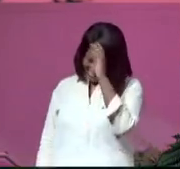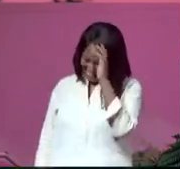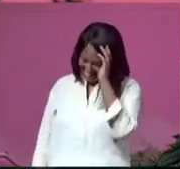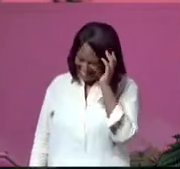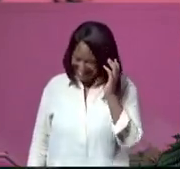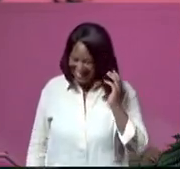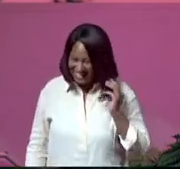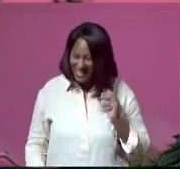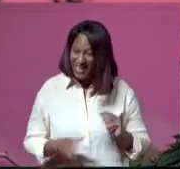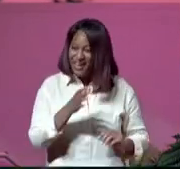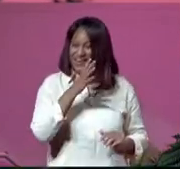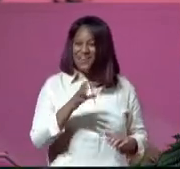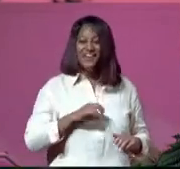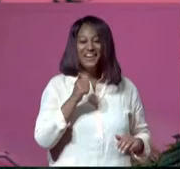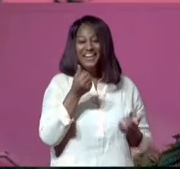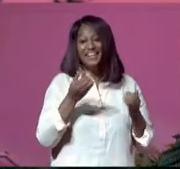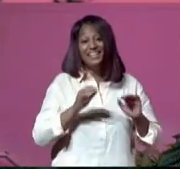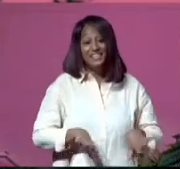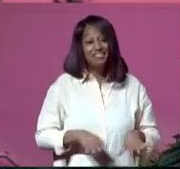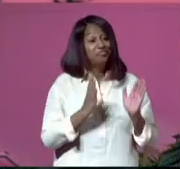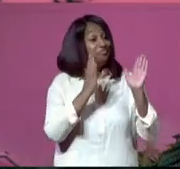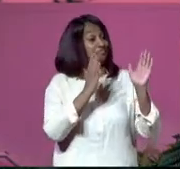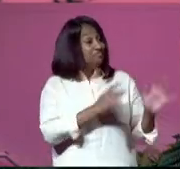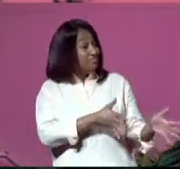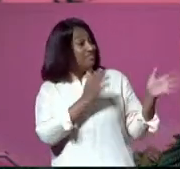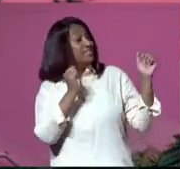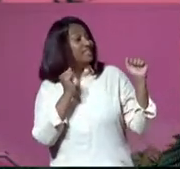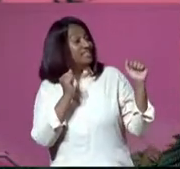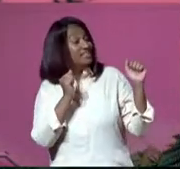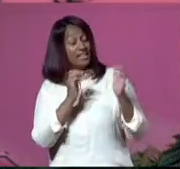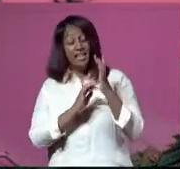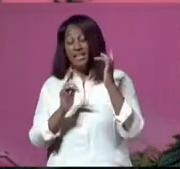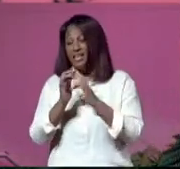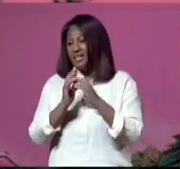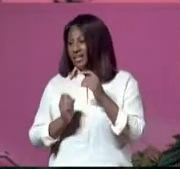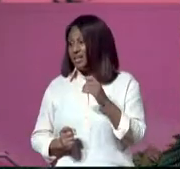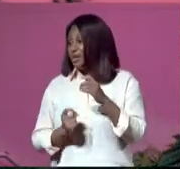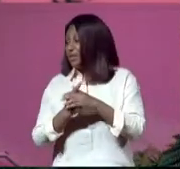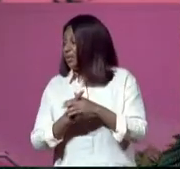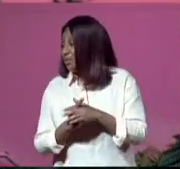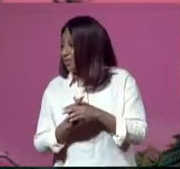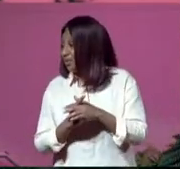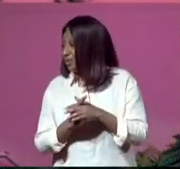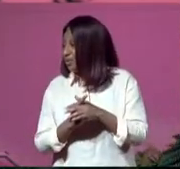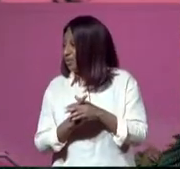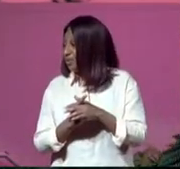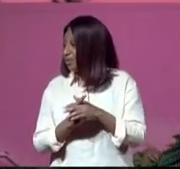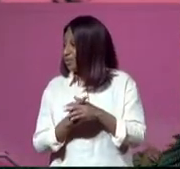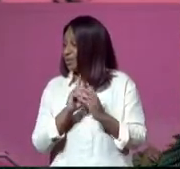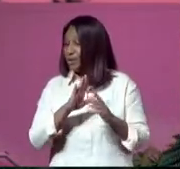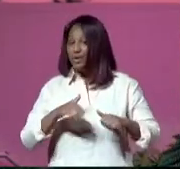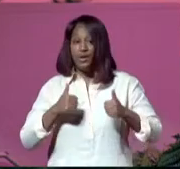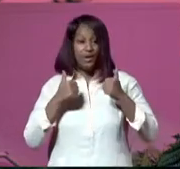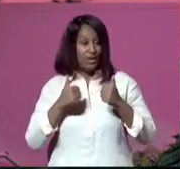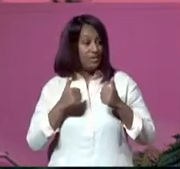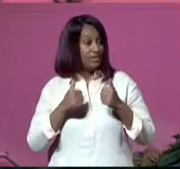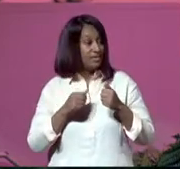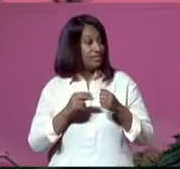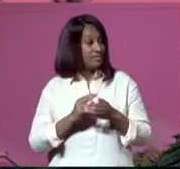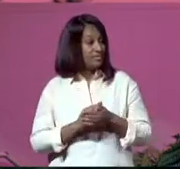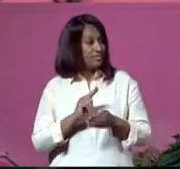She didn't lose it. She left it. Because Jesus showed her that I'm going to use you even though I don't need